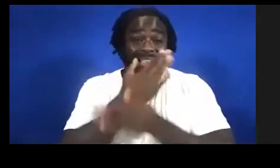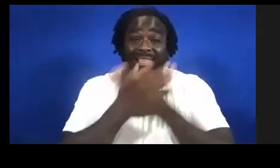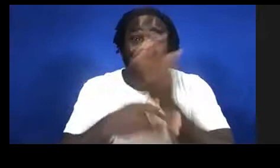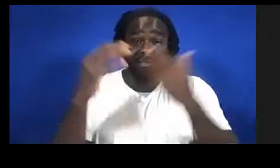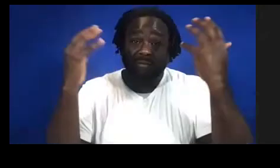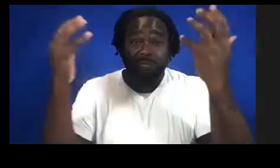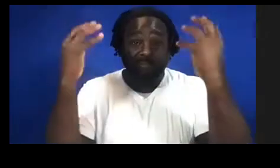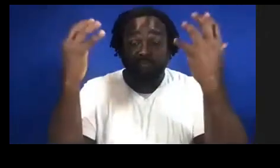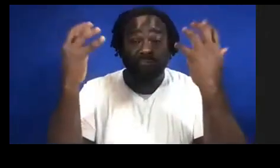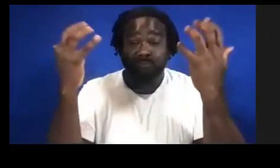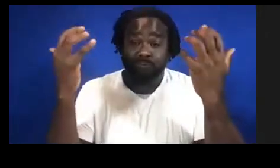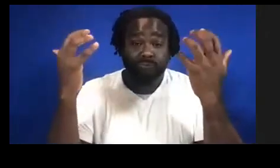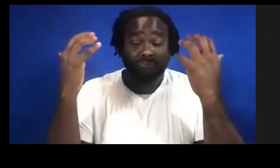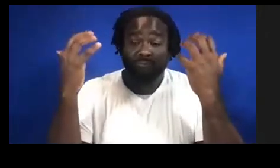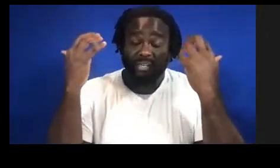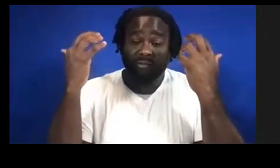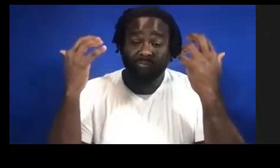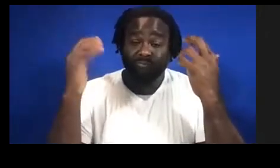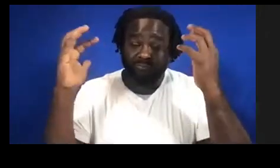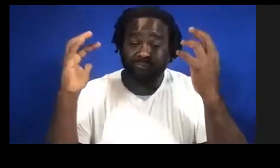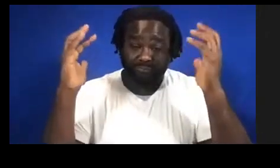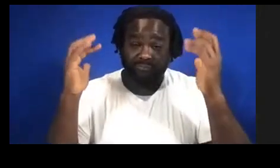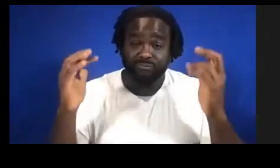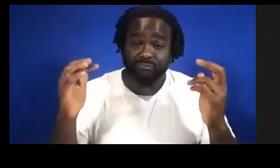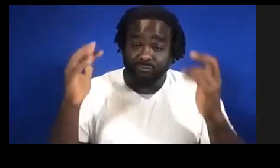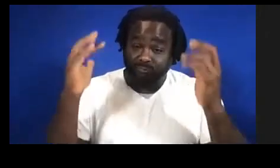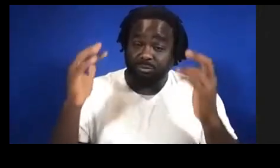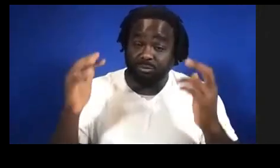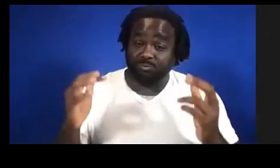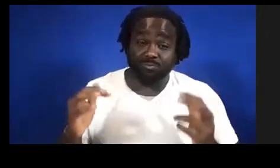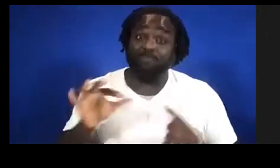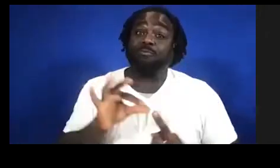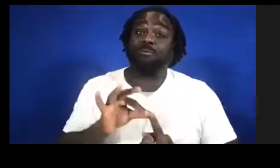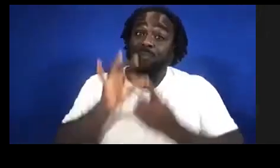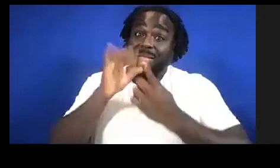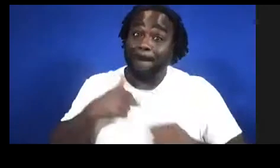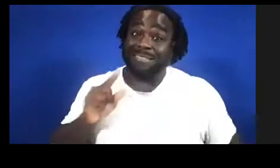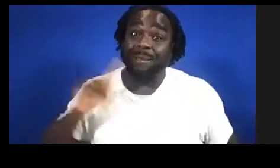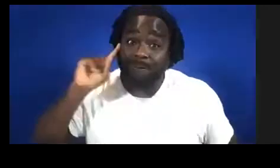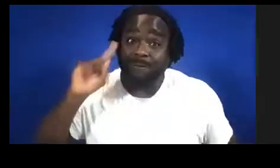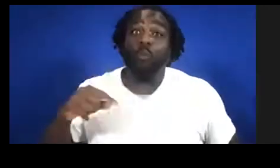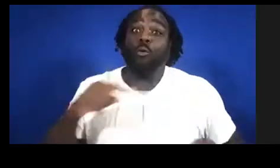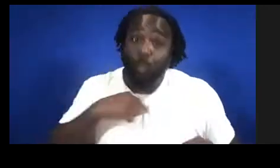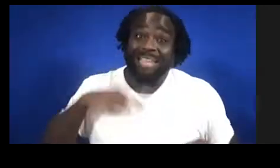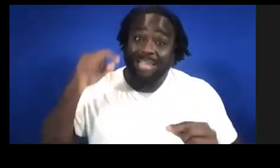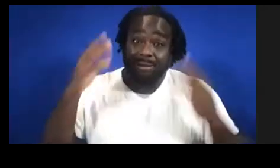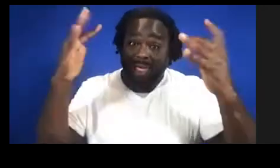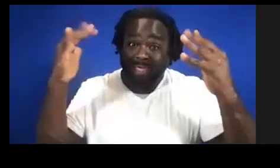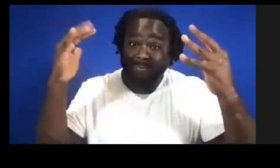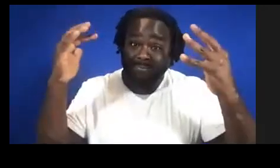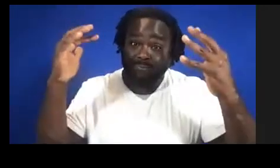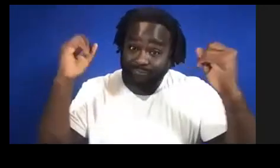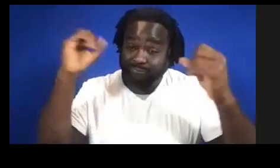They might look cute, but I want to keep my hands. They important to me. I'm